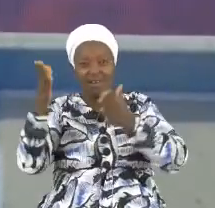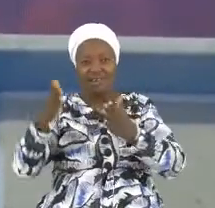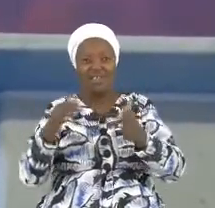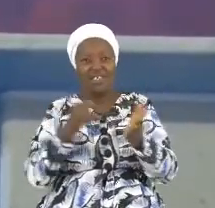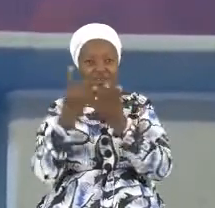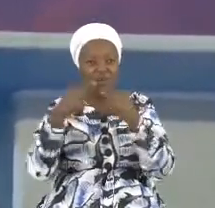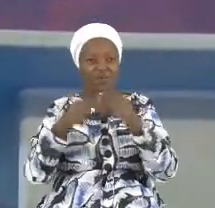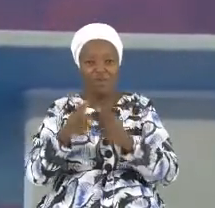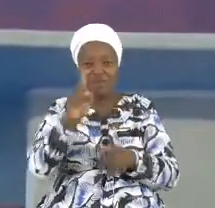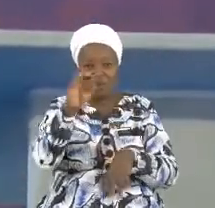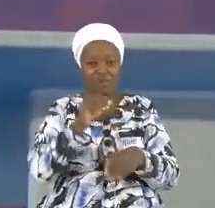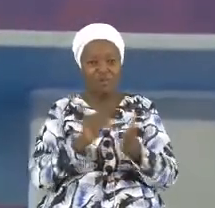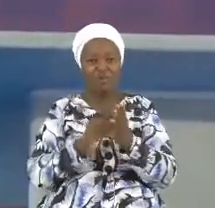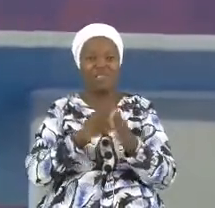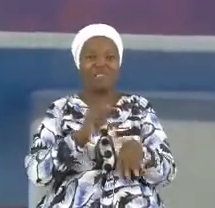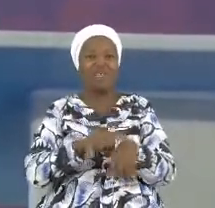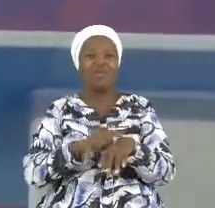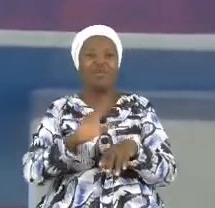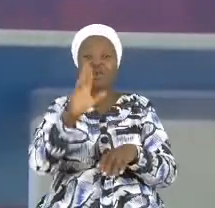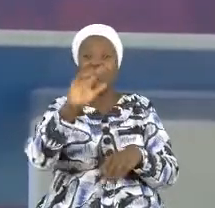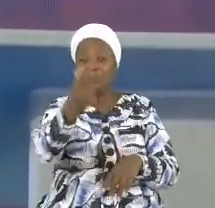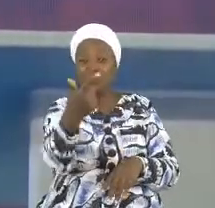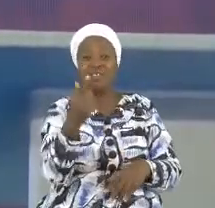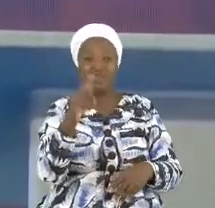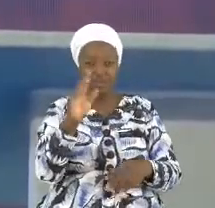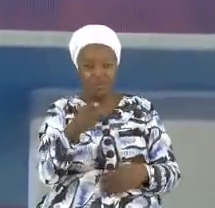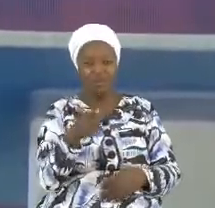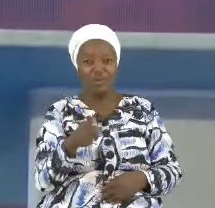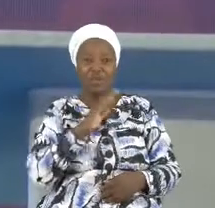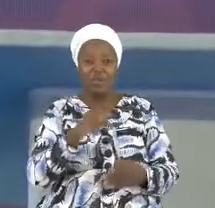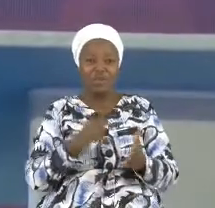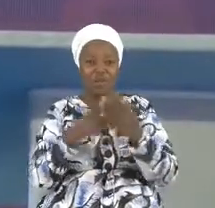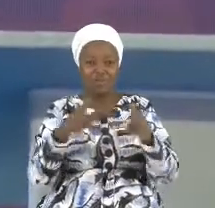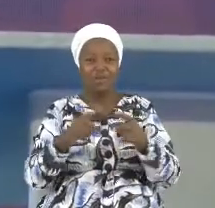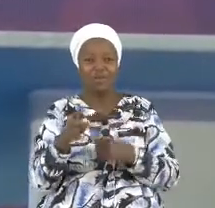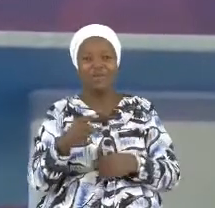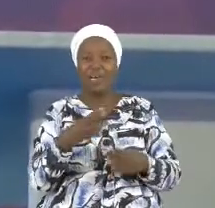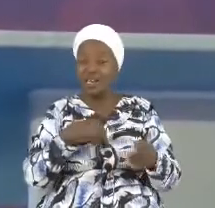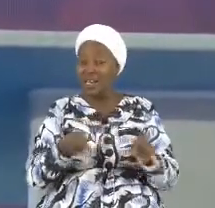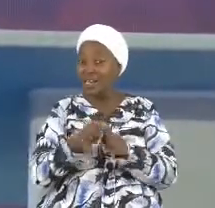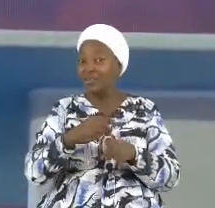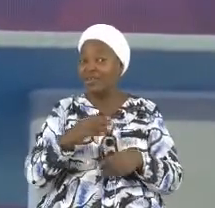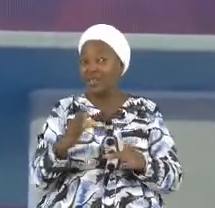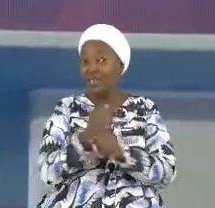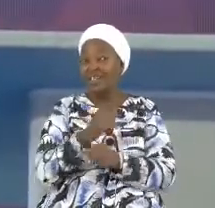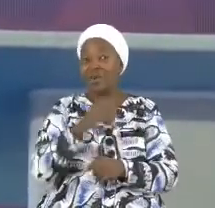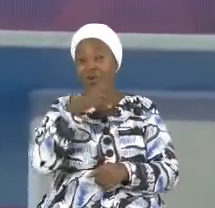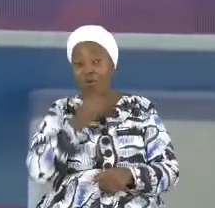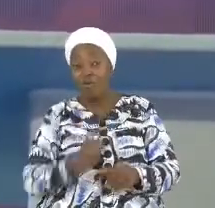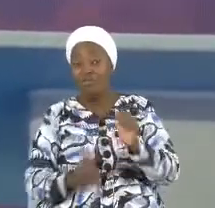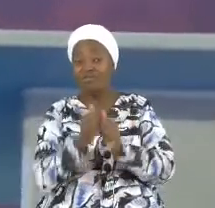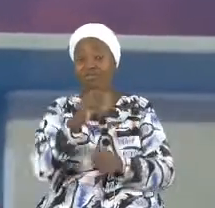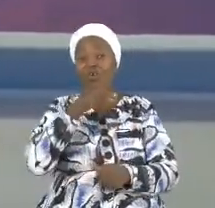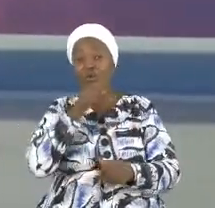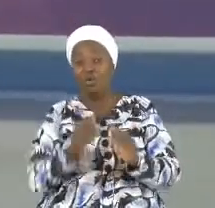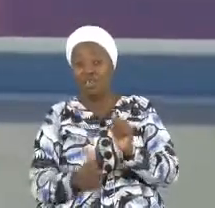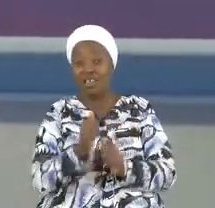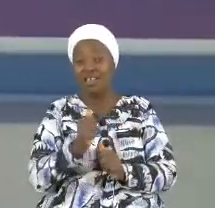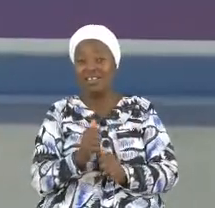As we are getting older and older, as old as I am, and I'm not through yet.